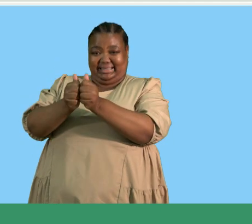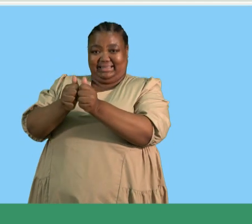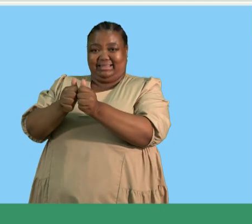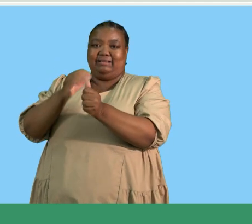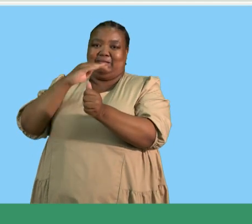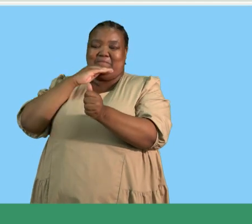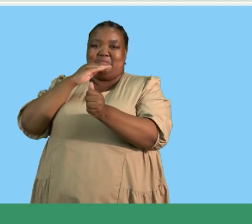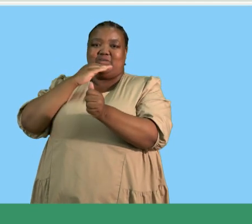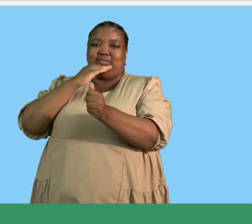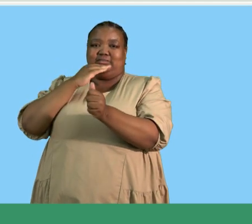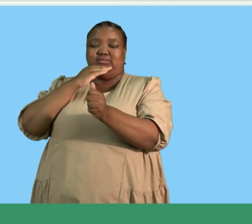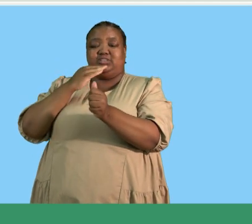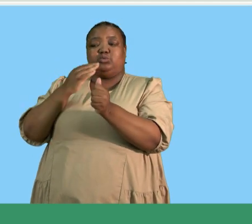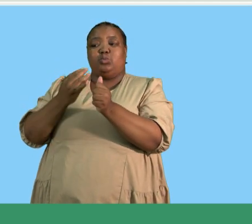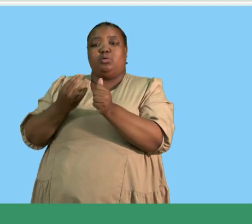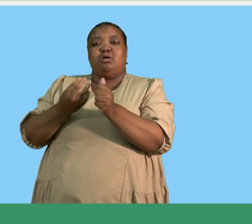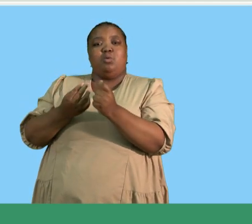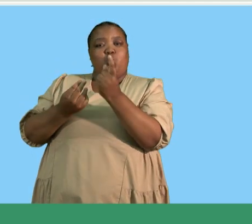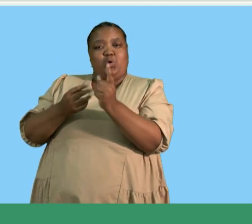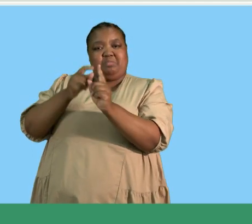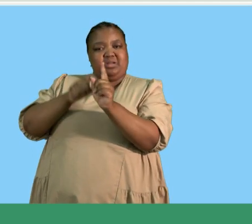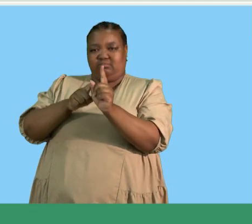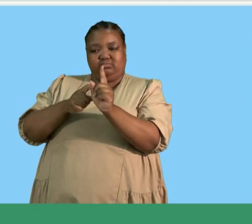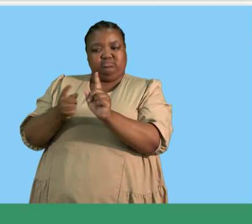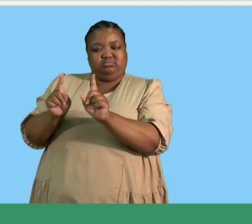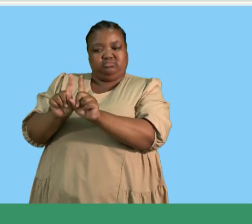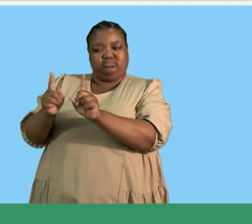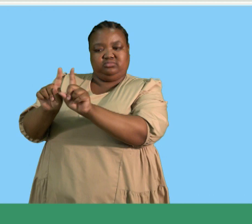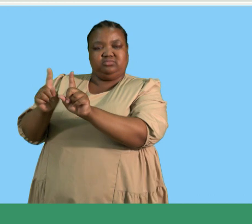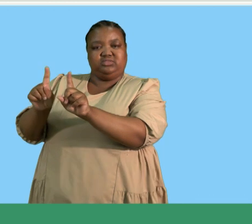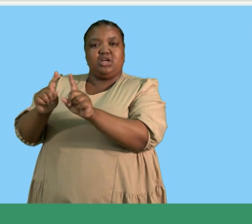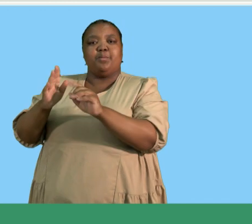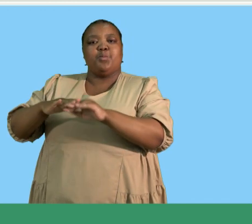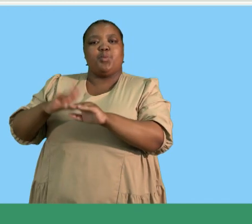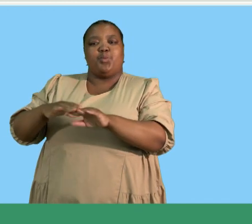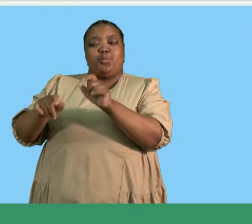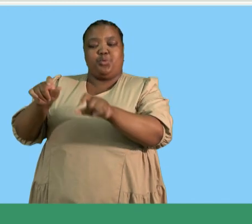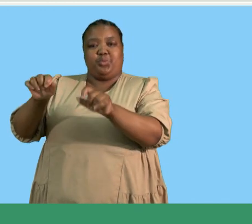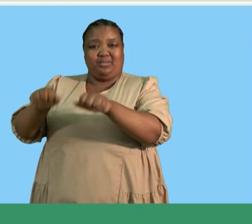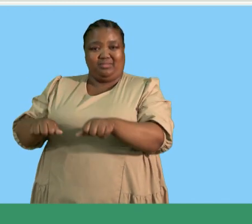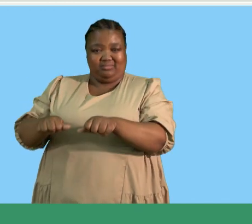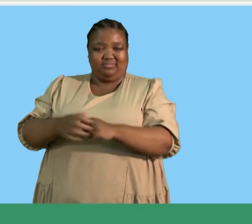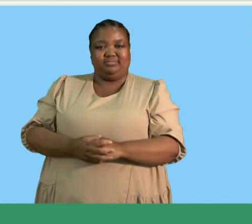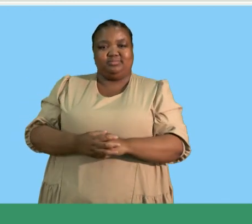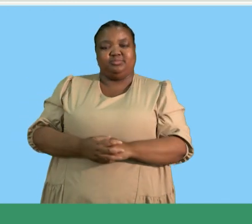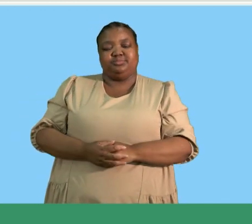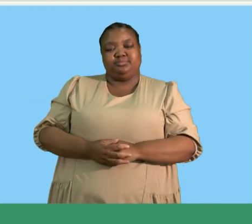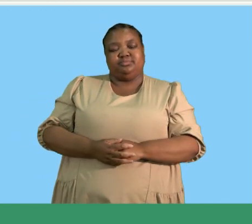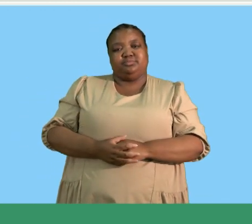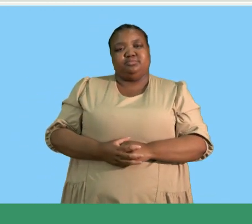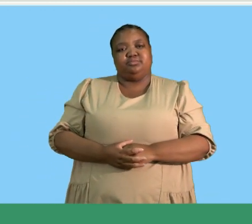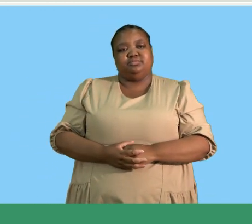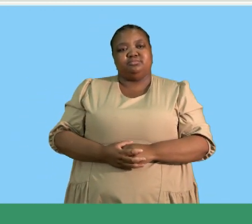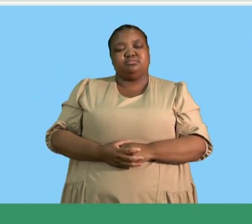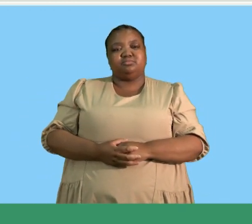say partner, it means that there is more than one person involved, which is why it is owned by more than